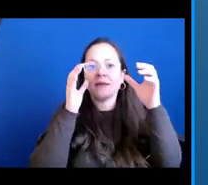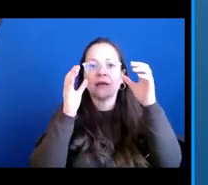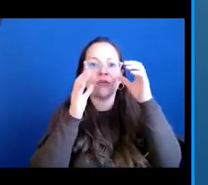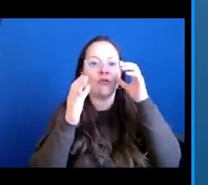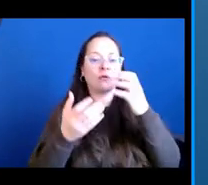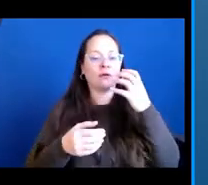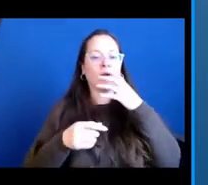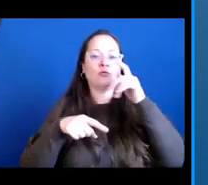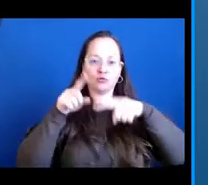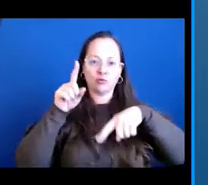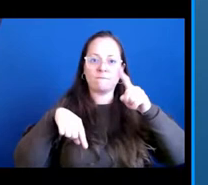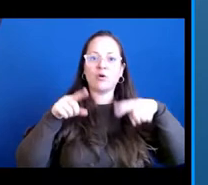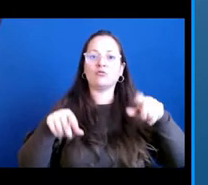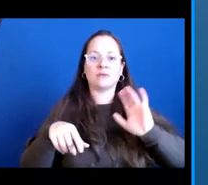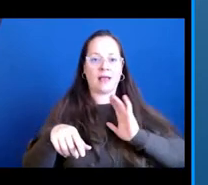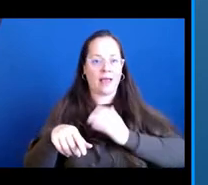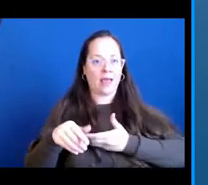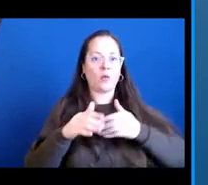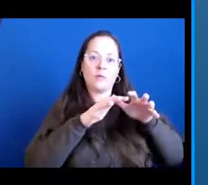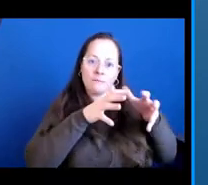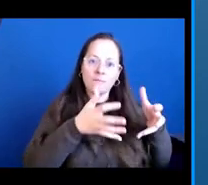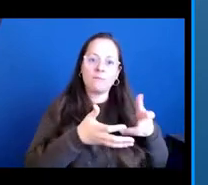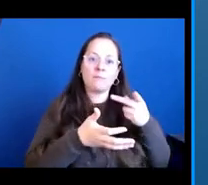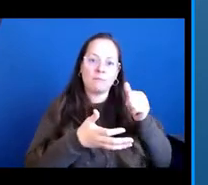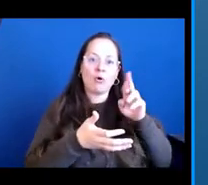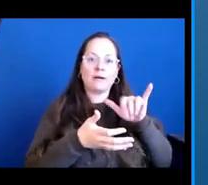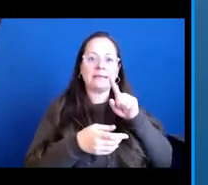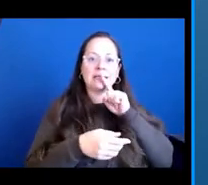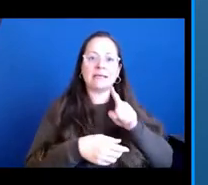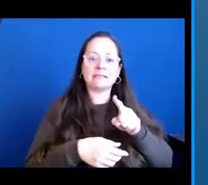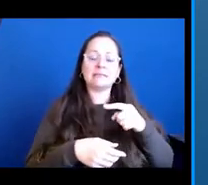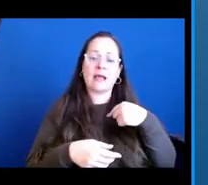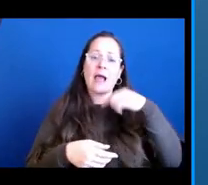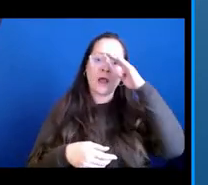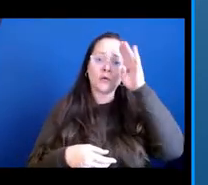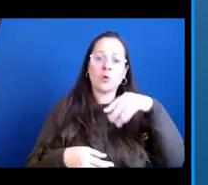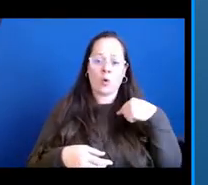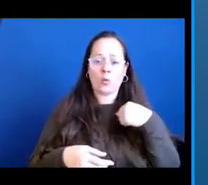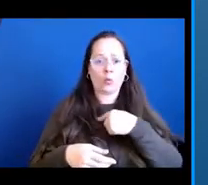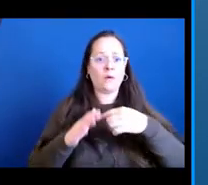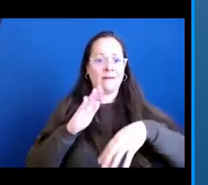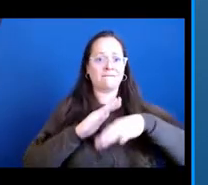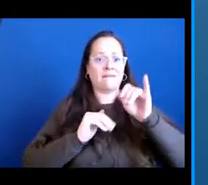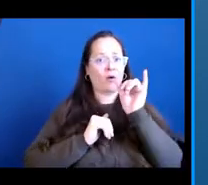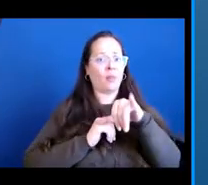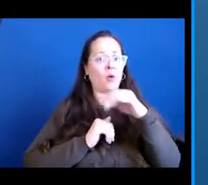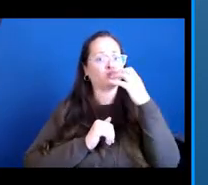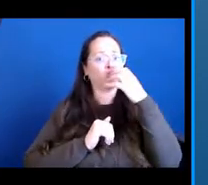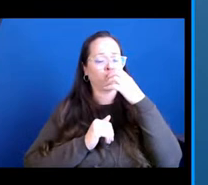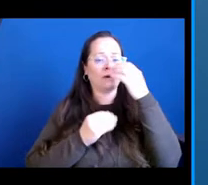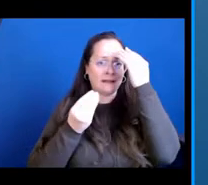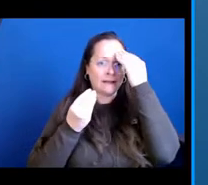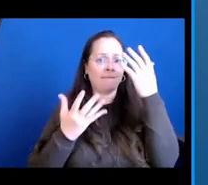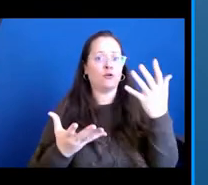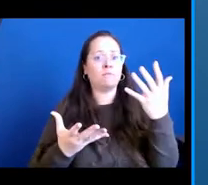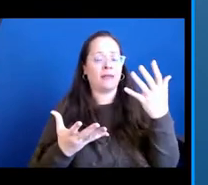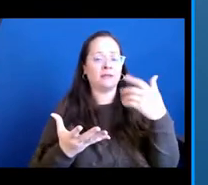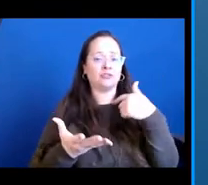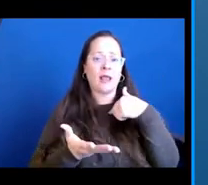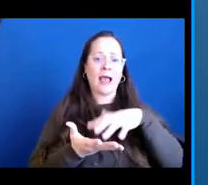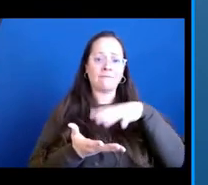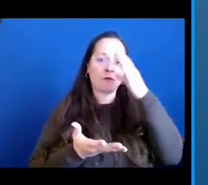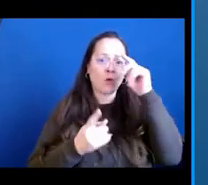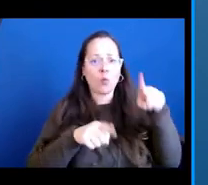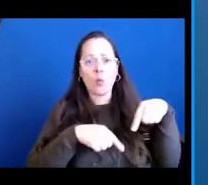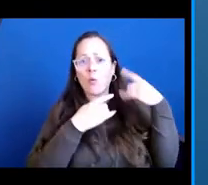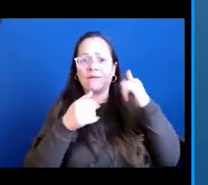our party is I know we have all found this information found the information we've learned over this cycle to